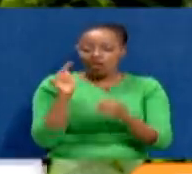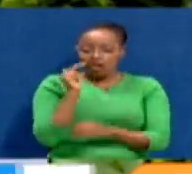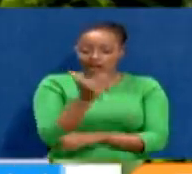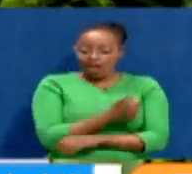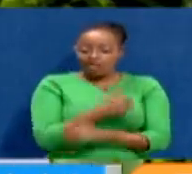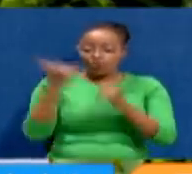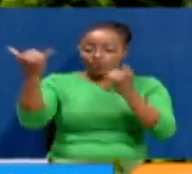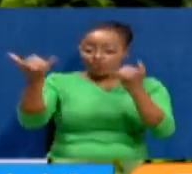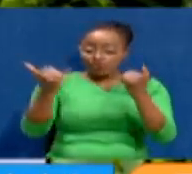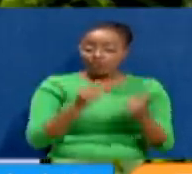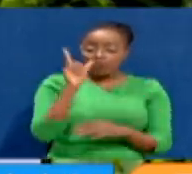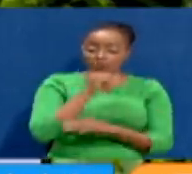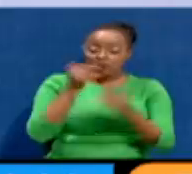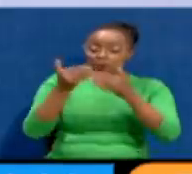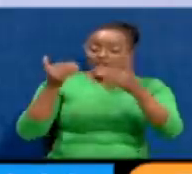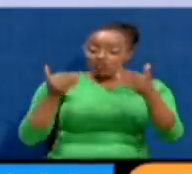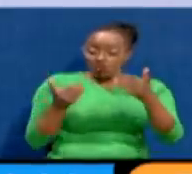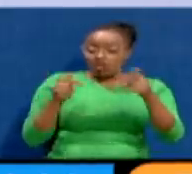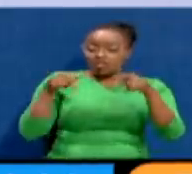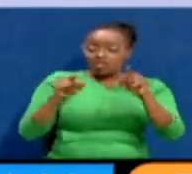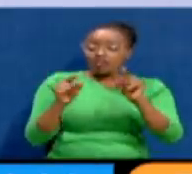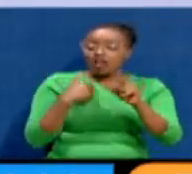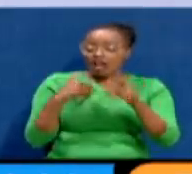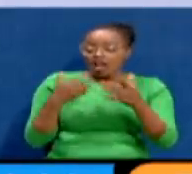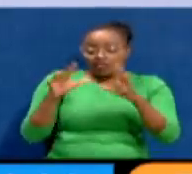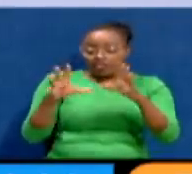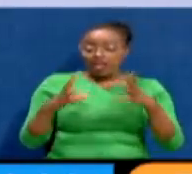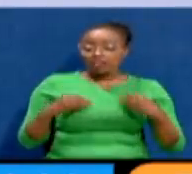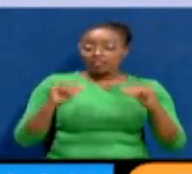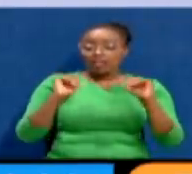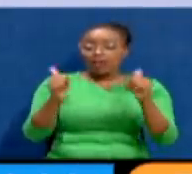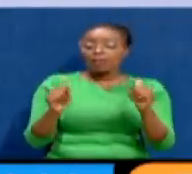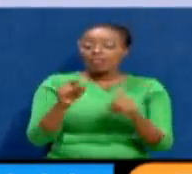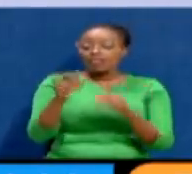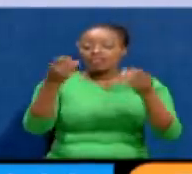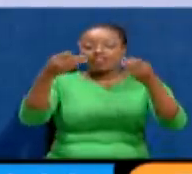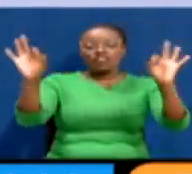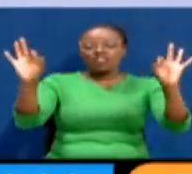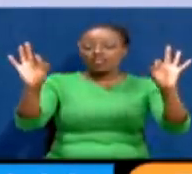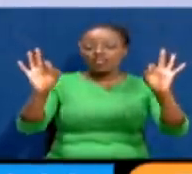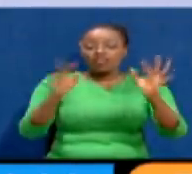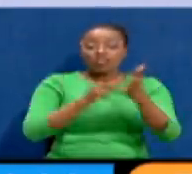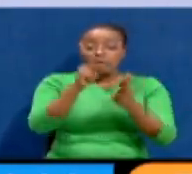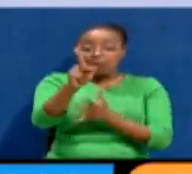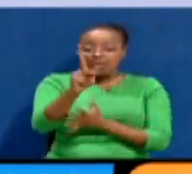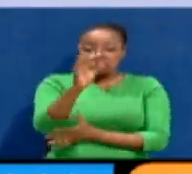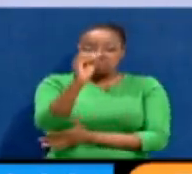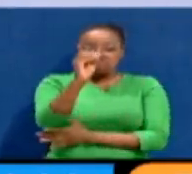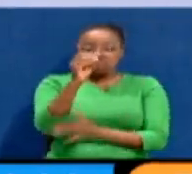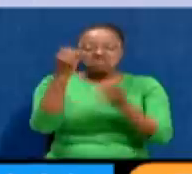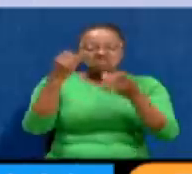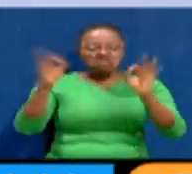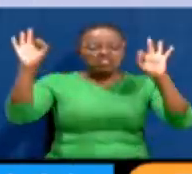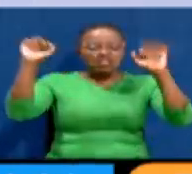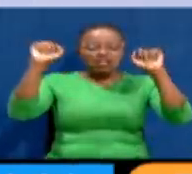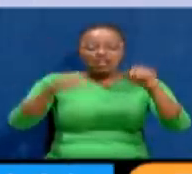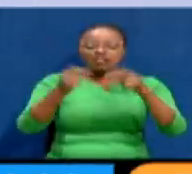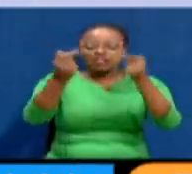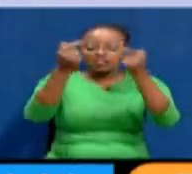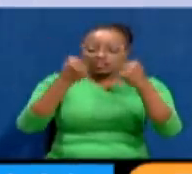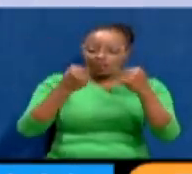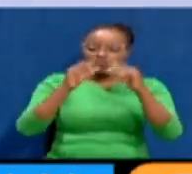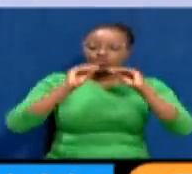have invited them previously, and they are not taking this offer. It's a very free offer. They are not paying for it. They can come for some